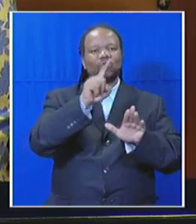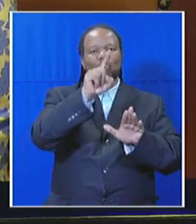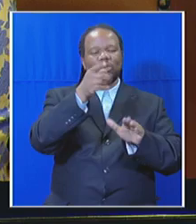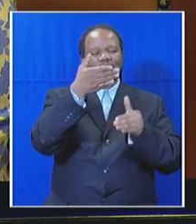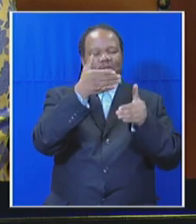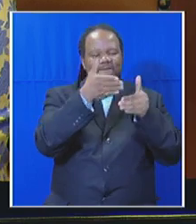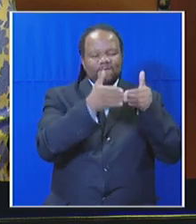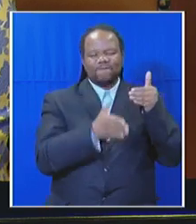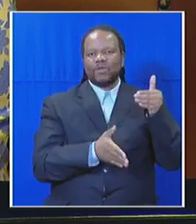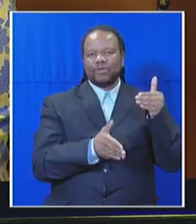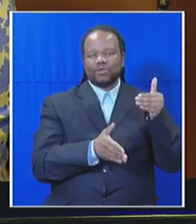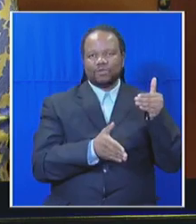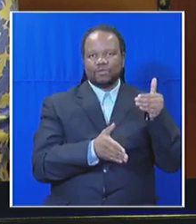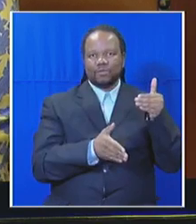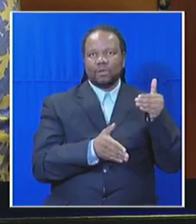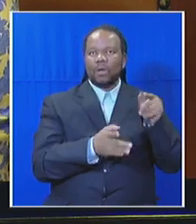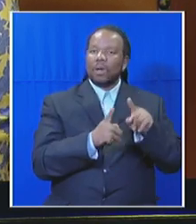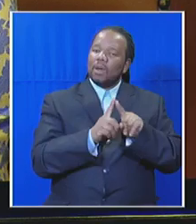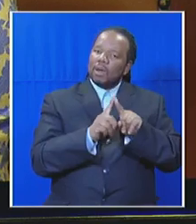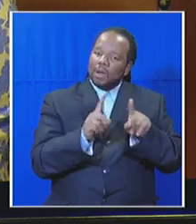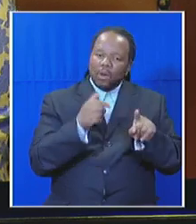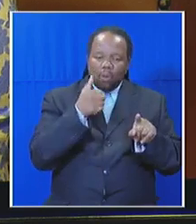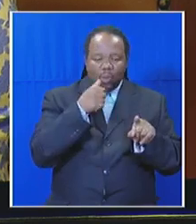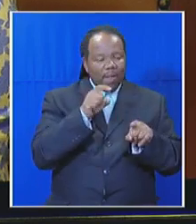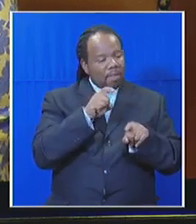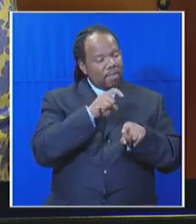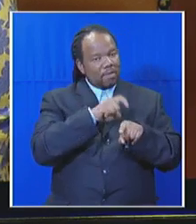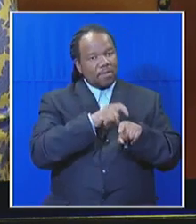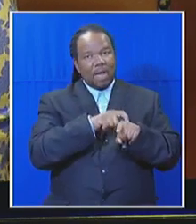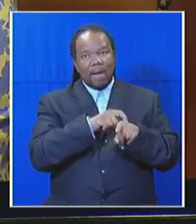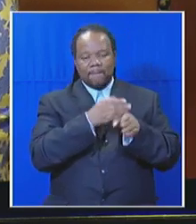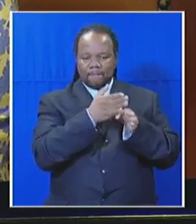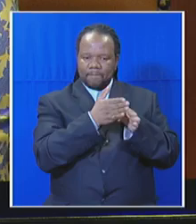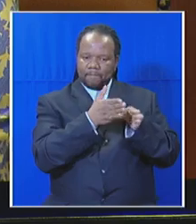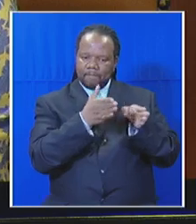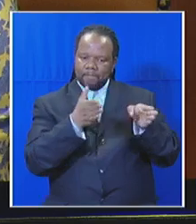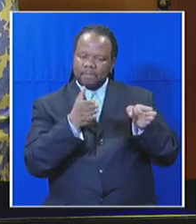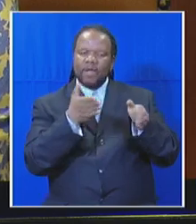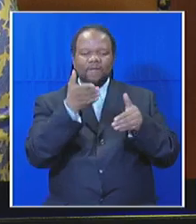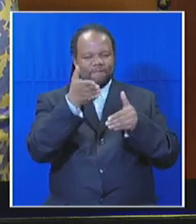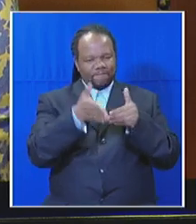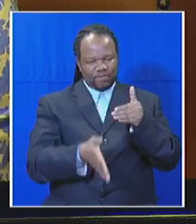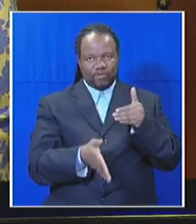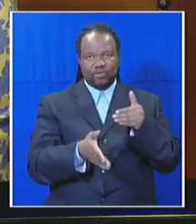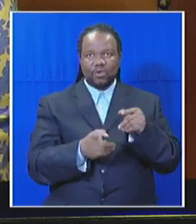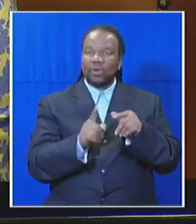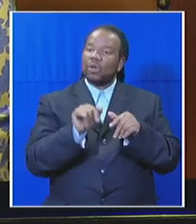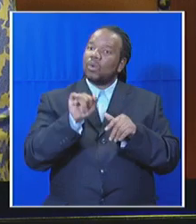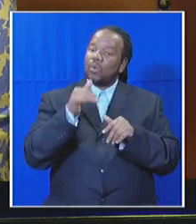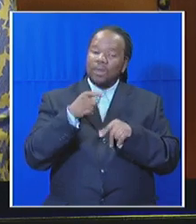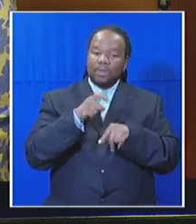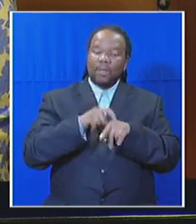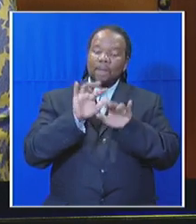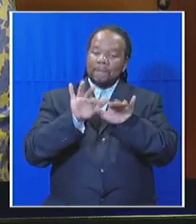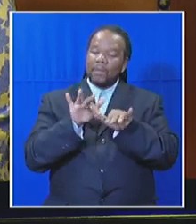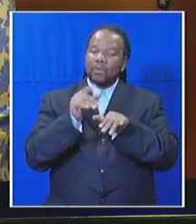not answered any question when in fact the House does proceed to deal with questions.